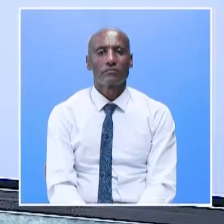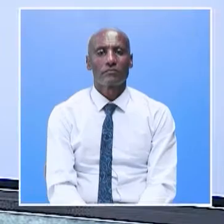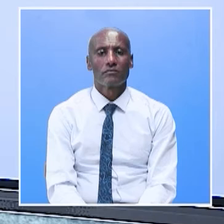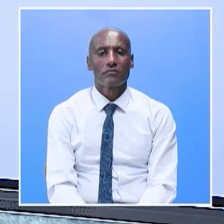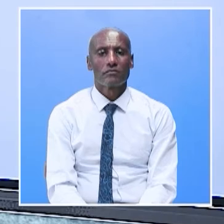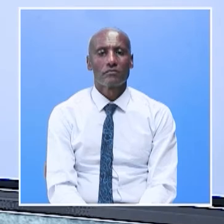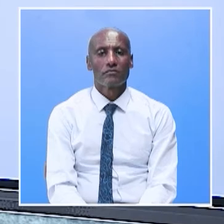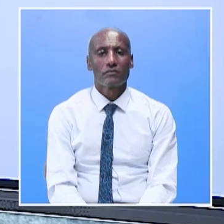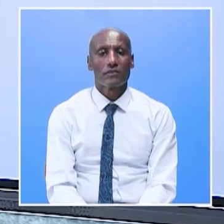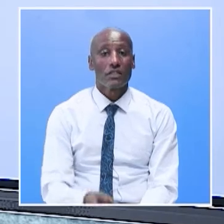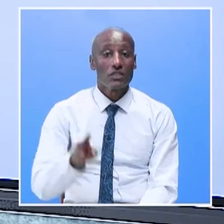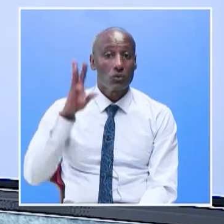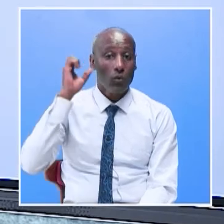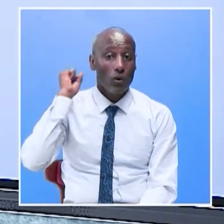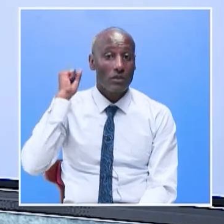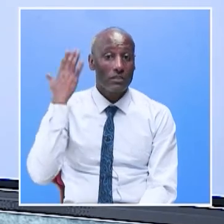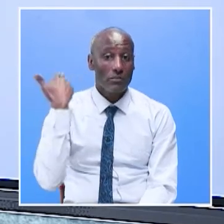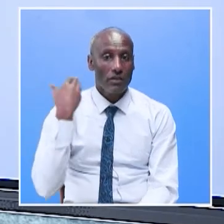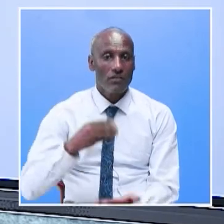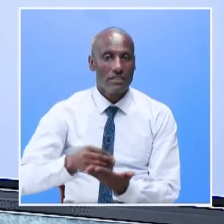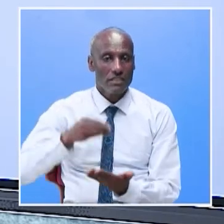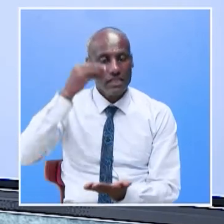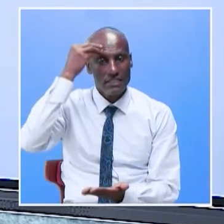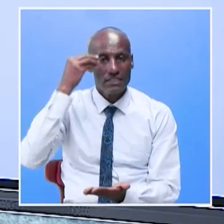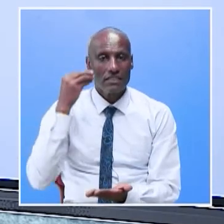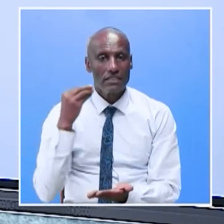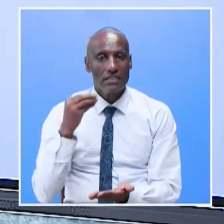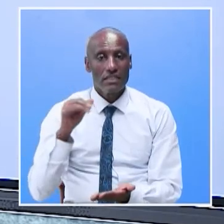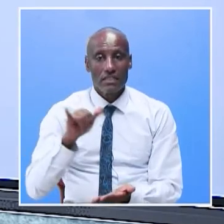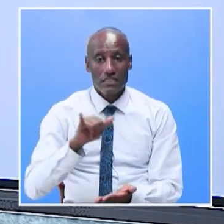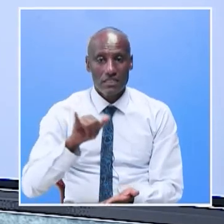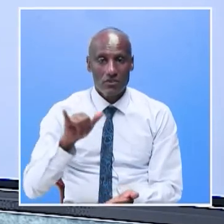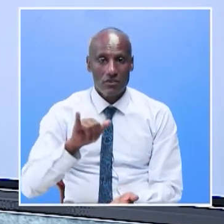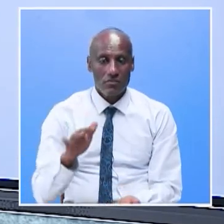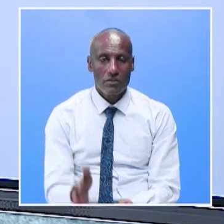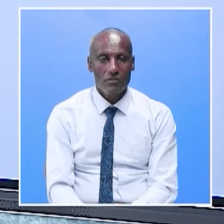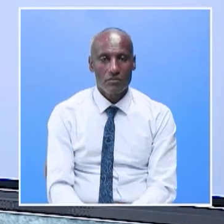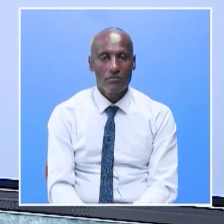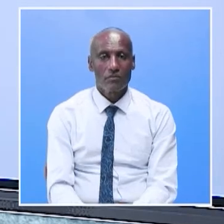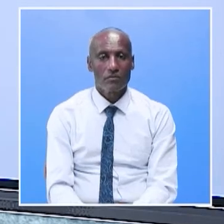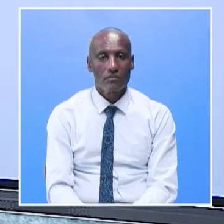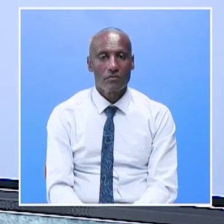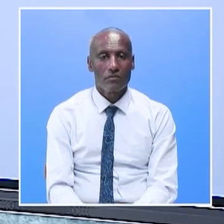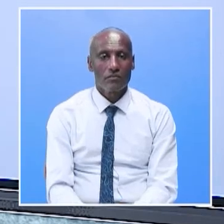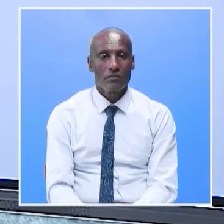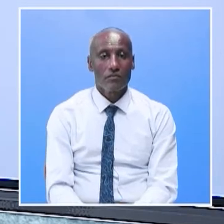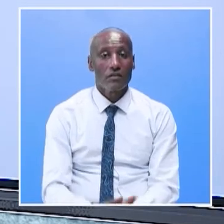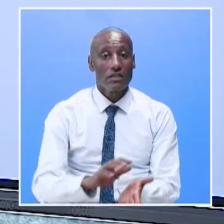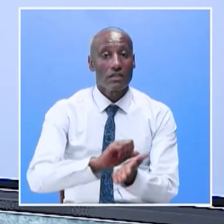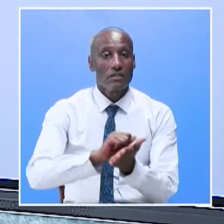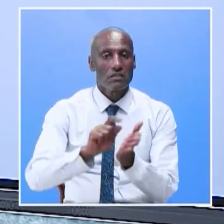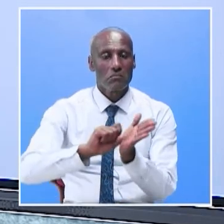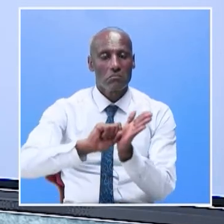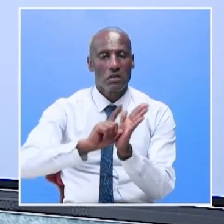Students, this was your previous lesson. Synonym means the same meaning. Here is some